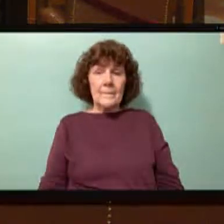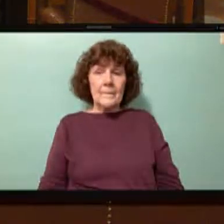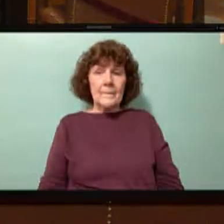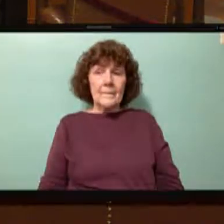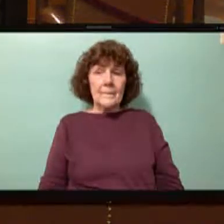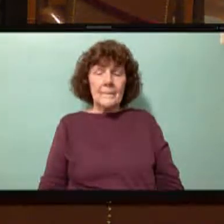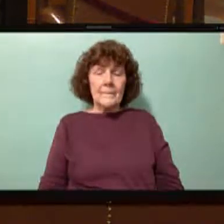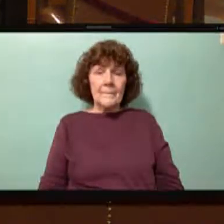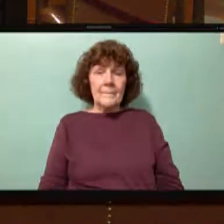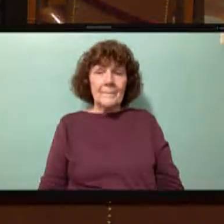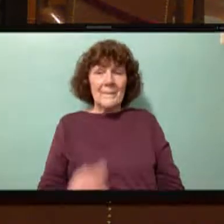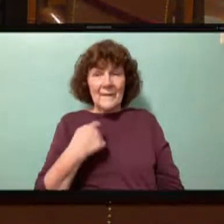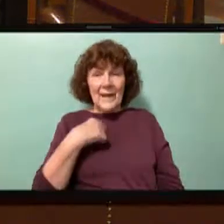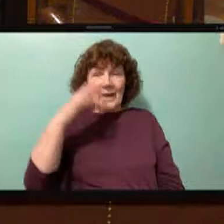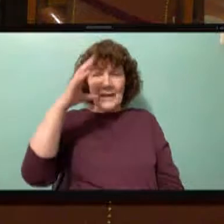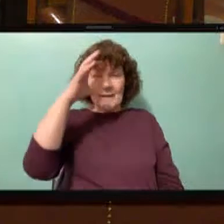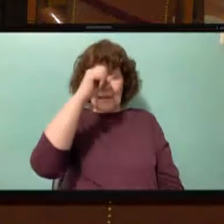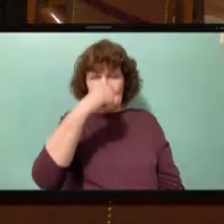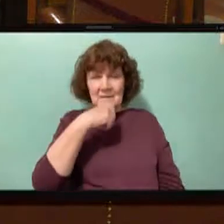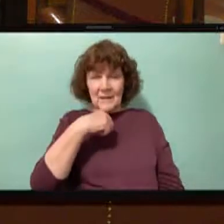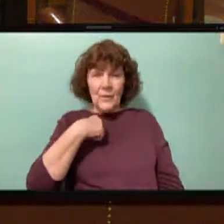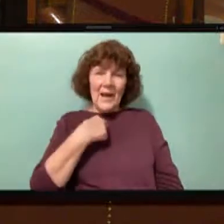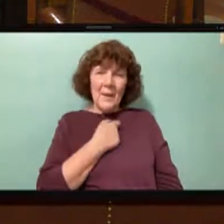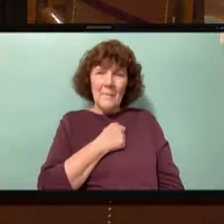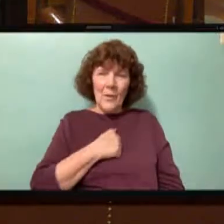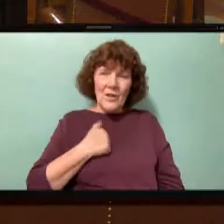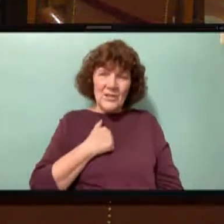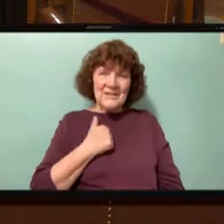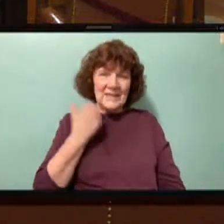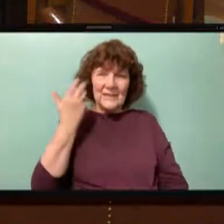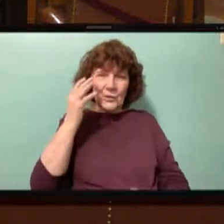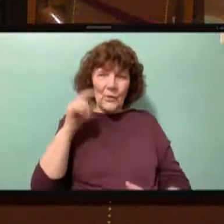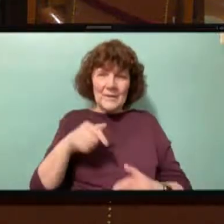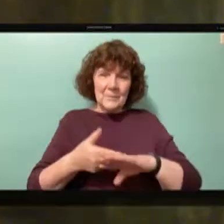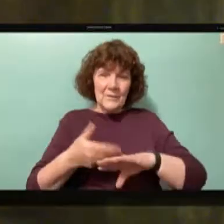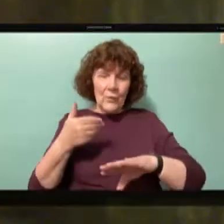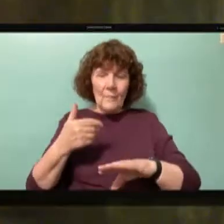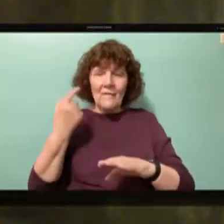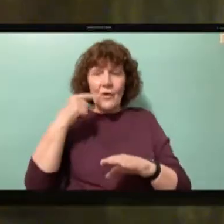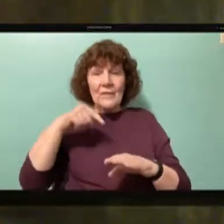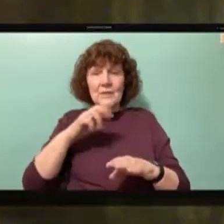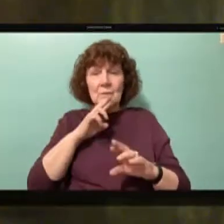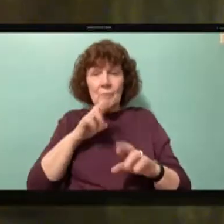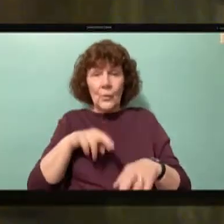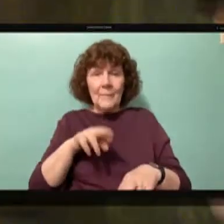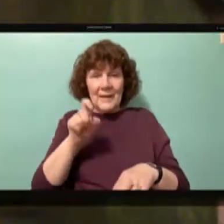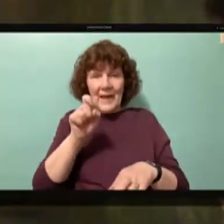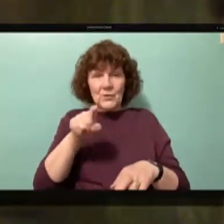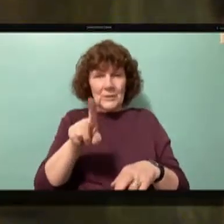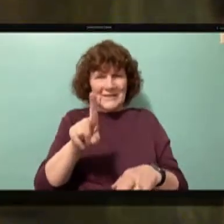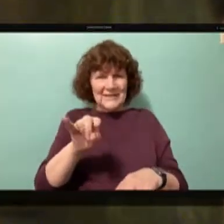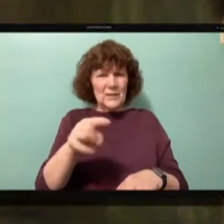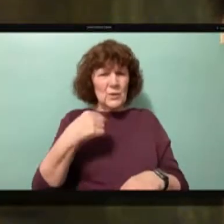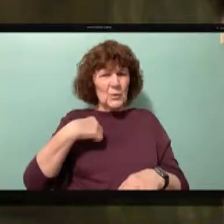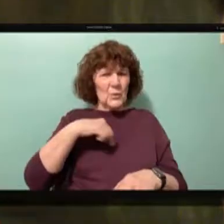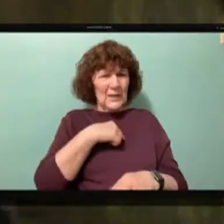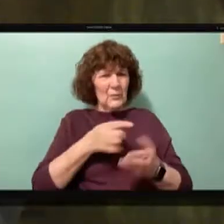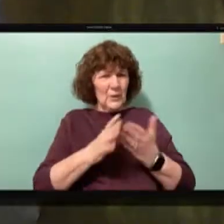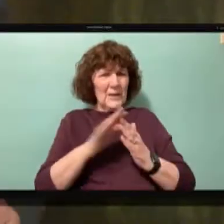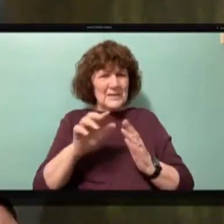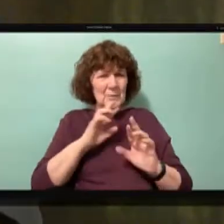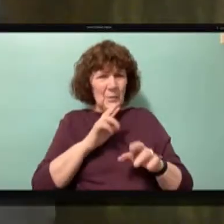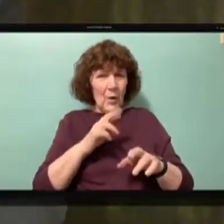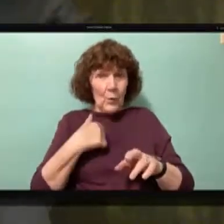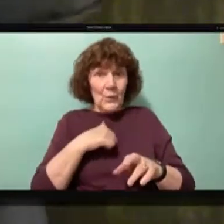I guess I'll start. I apologize for not knowing this, but just for this report, did we request this report or did you? Oh, we were. Yeah.